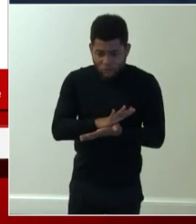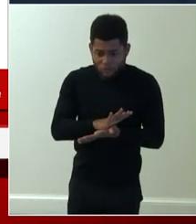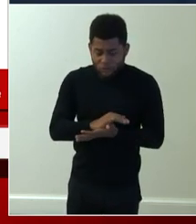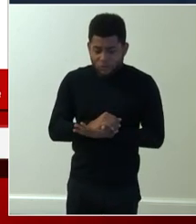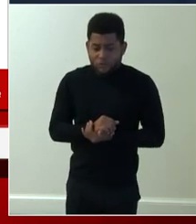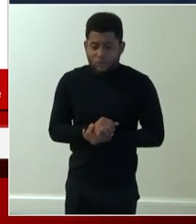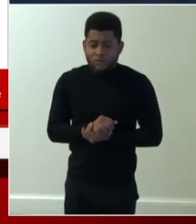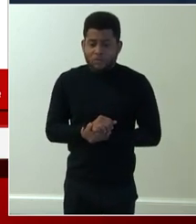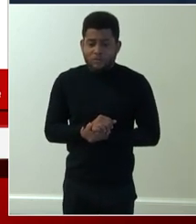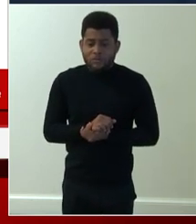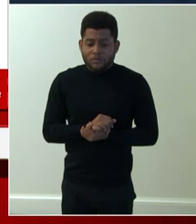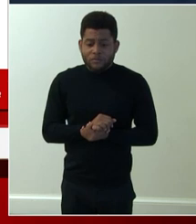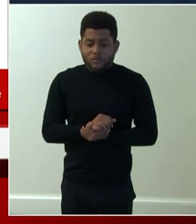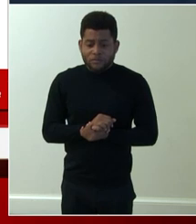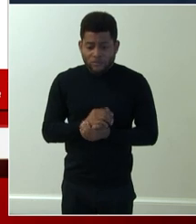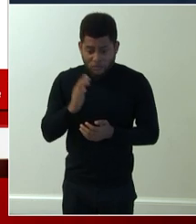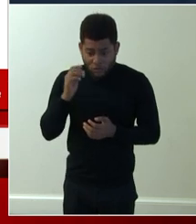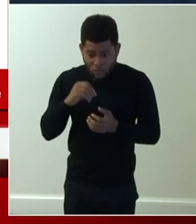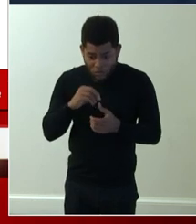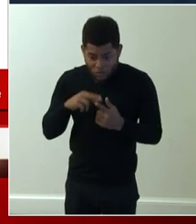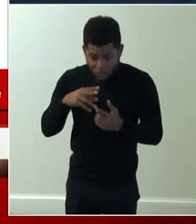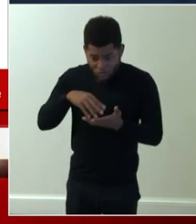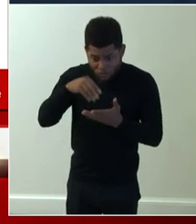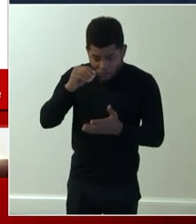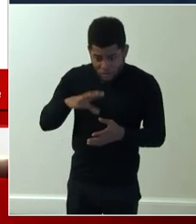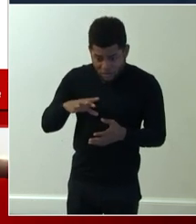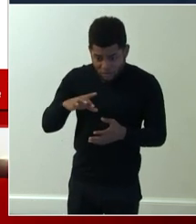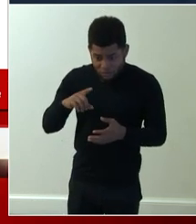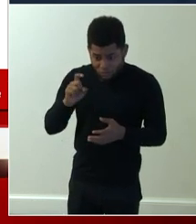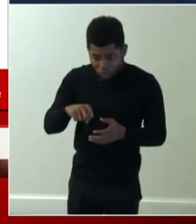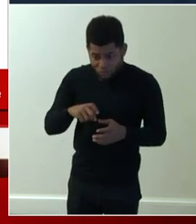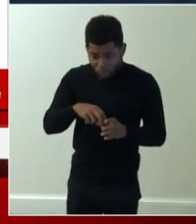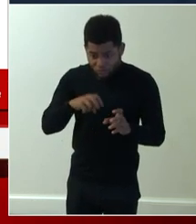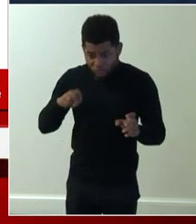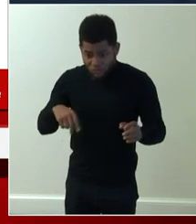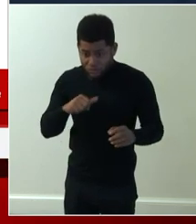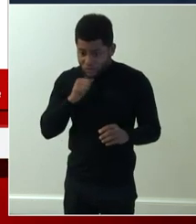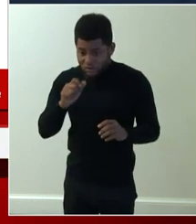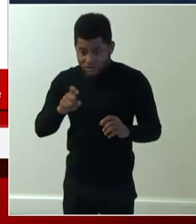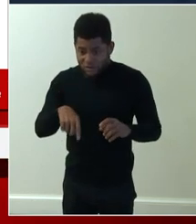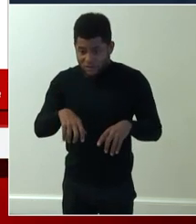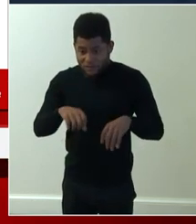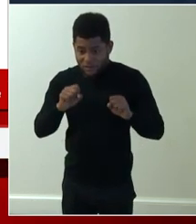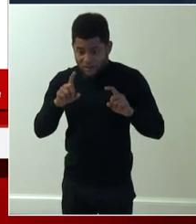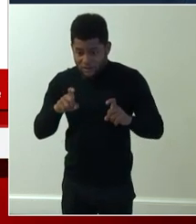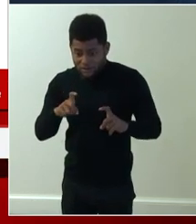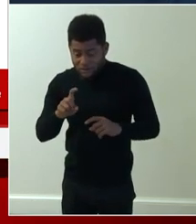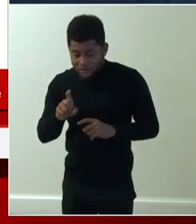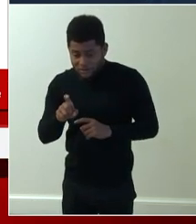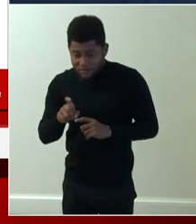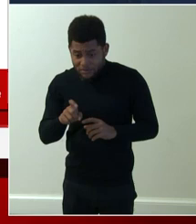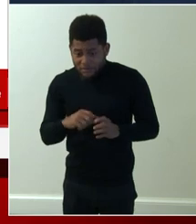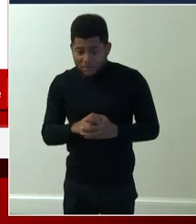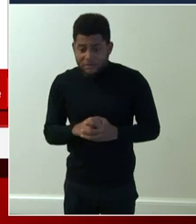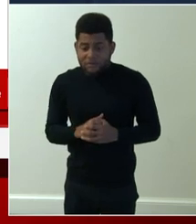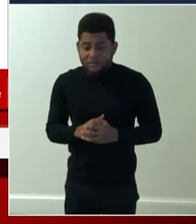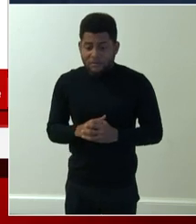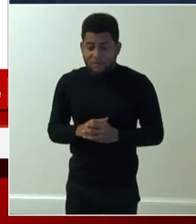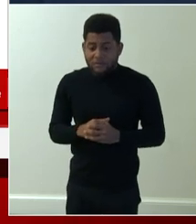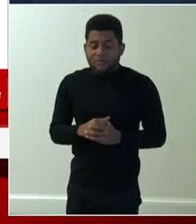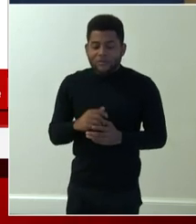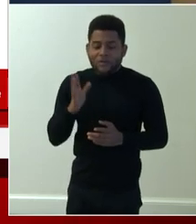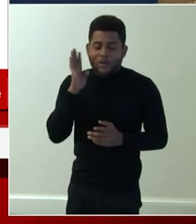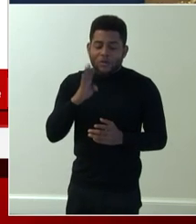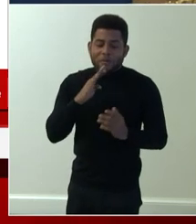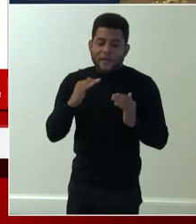Will students, can they opt out of test, or students and staff? It would be highly encouraged, and the expectation is